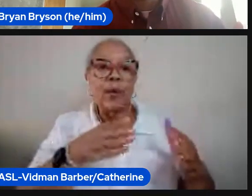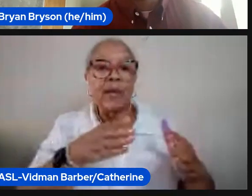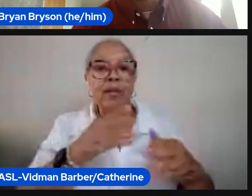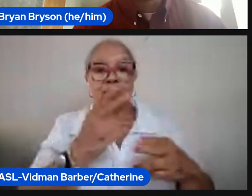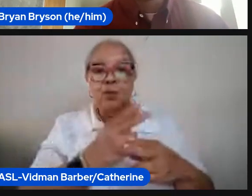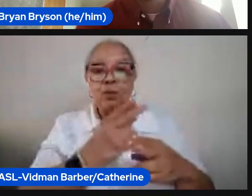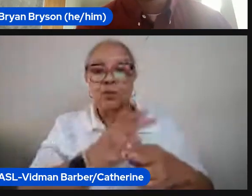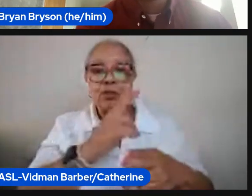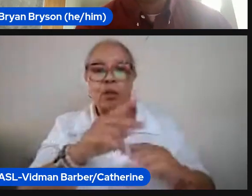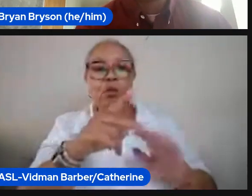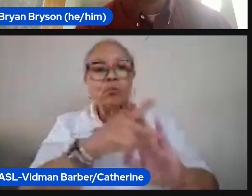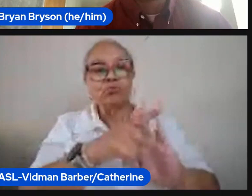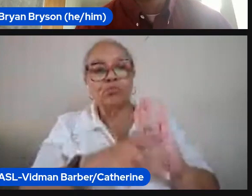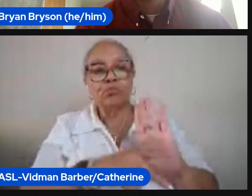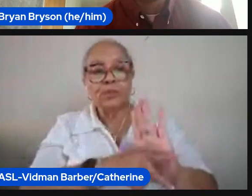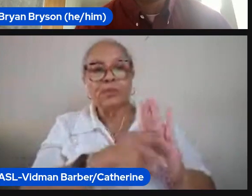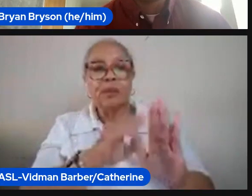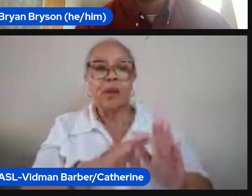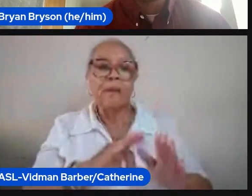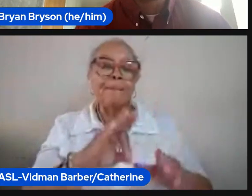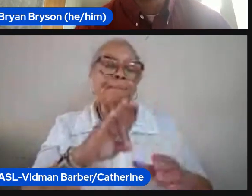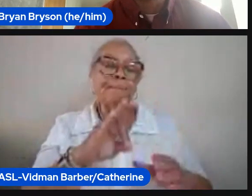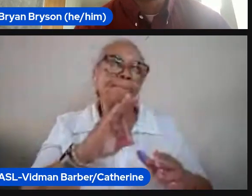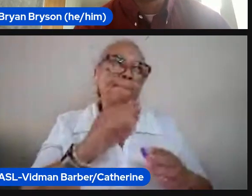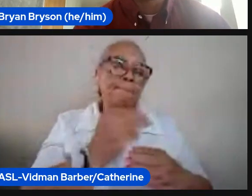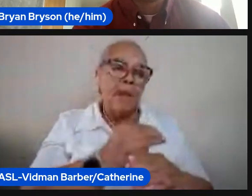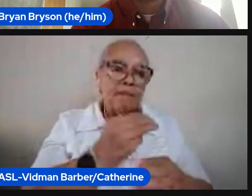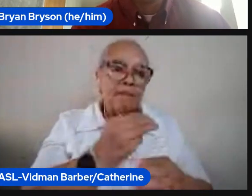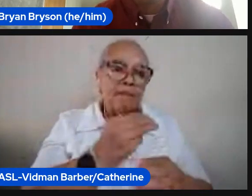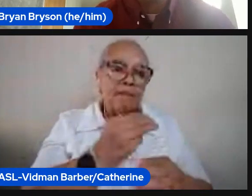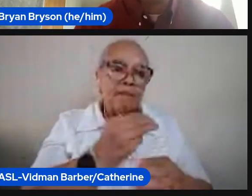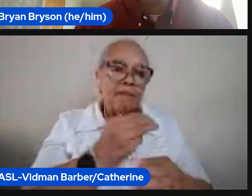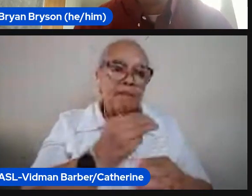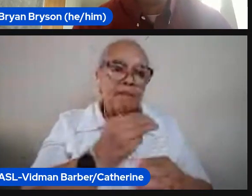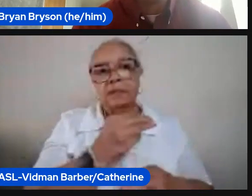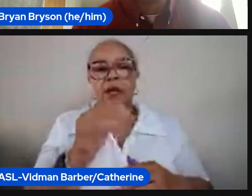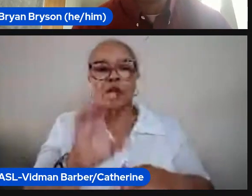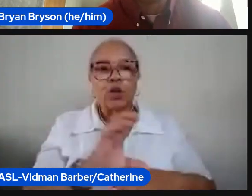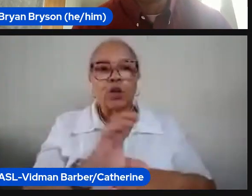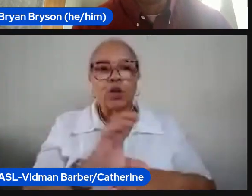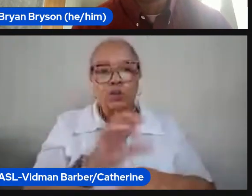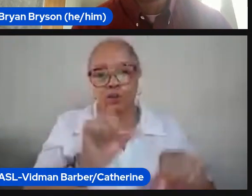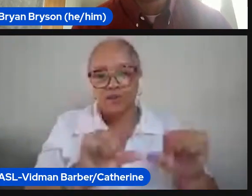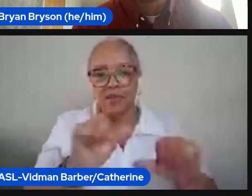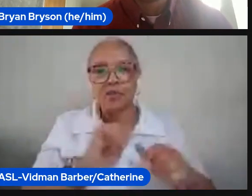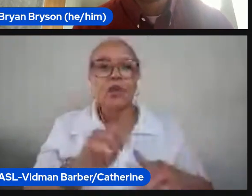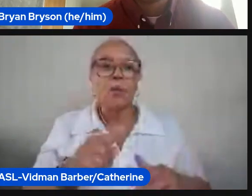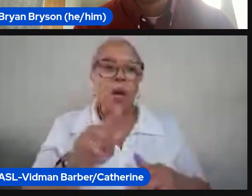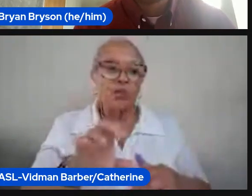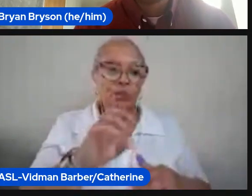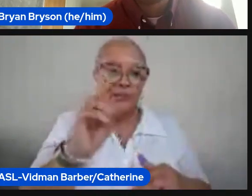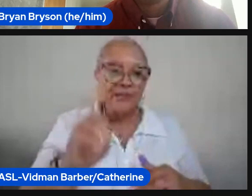these principles of mathematics and computer science. So I 100% am aligned on that.